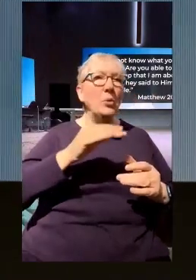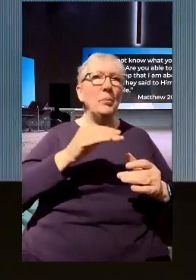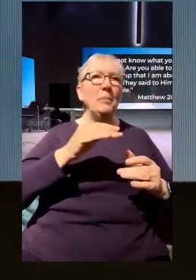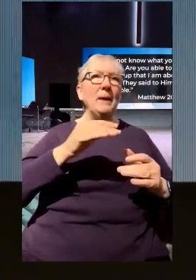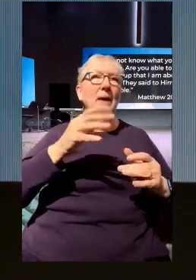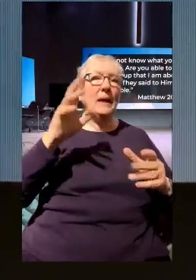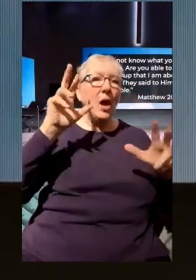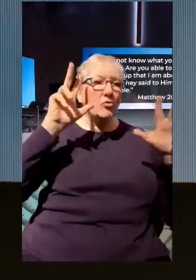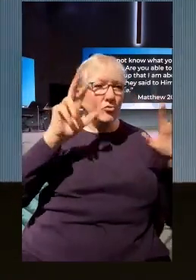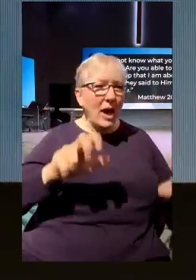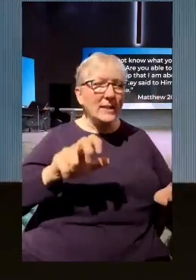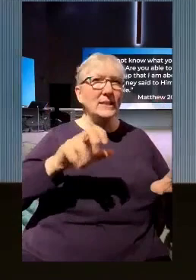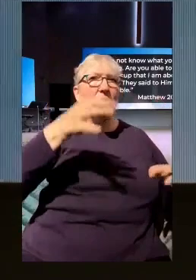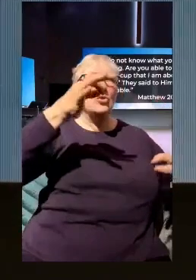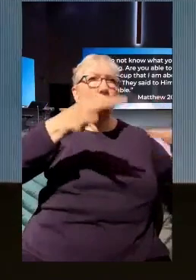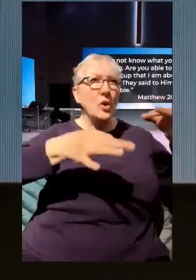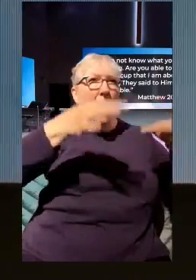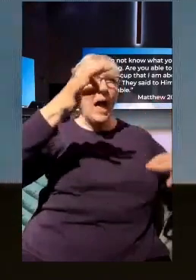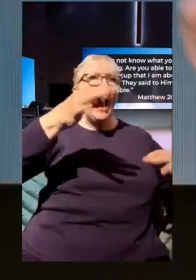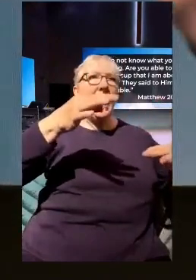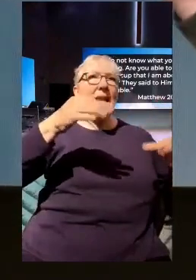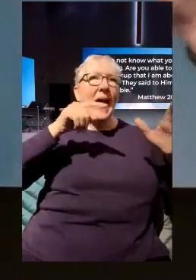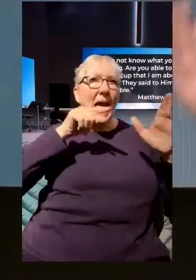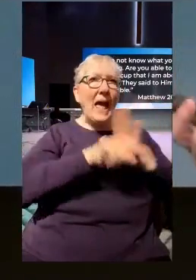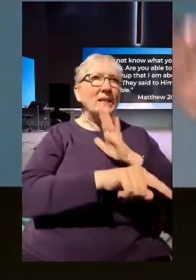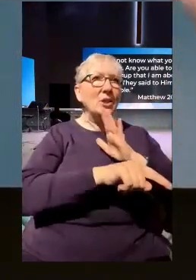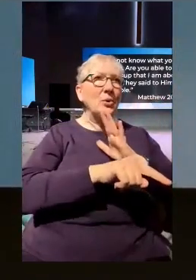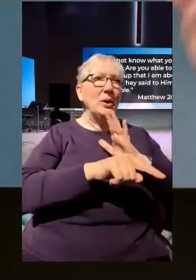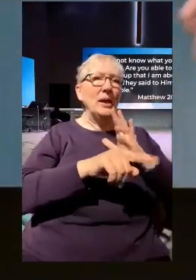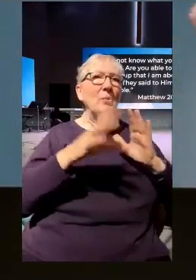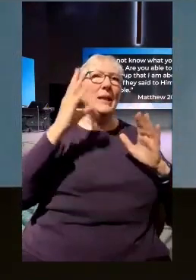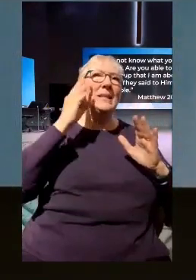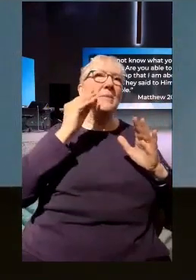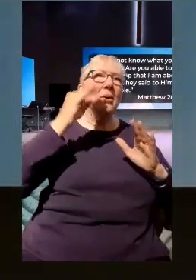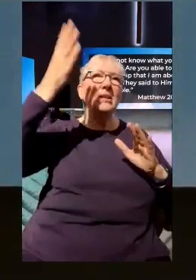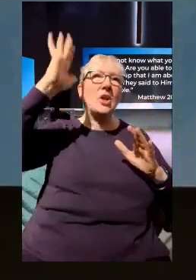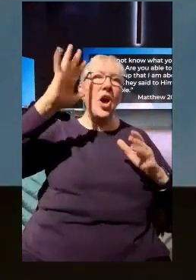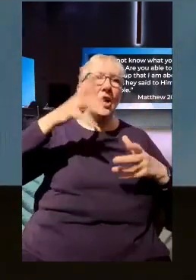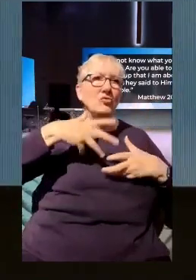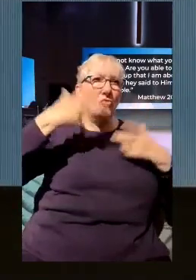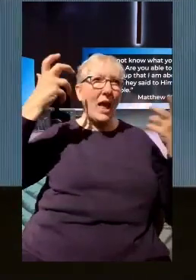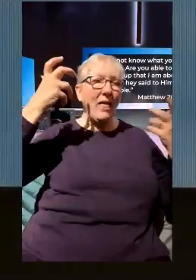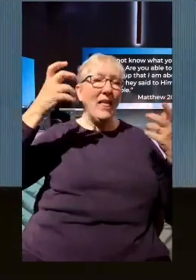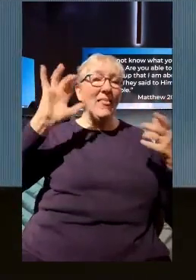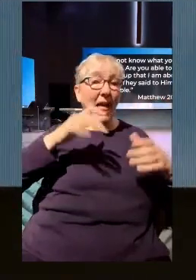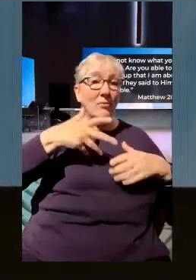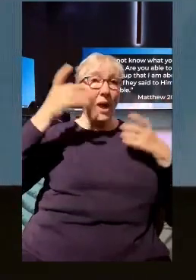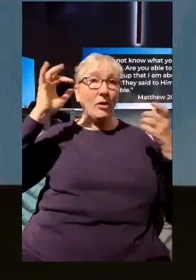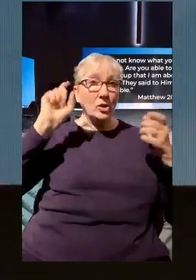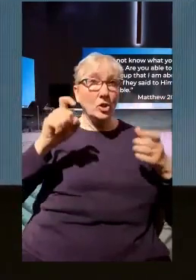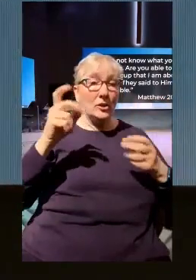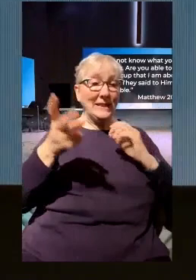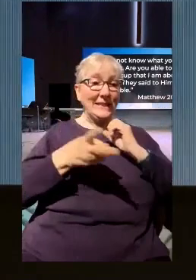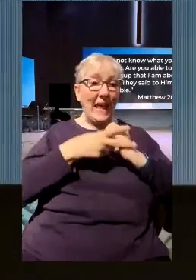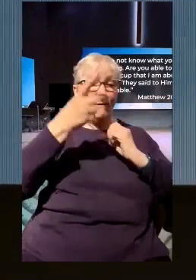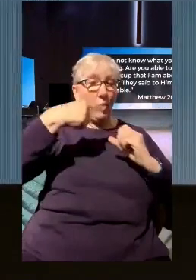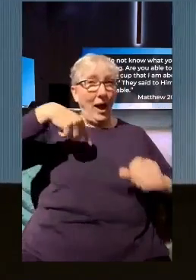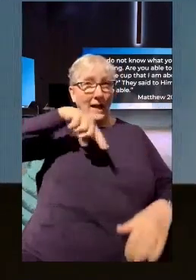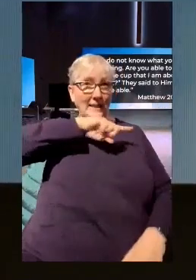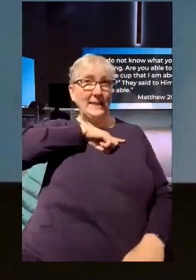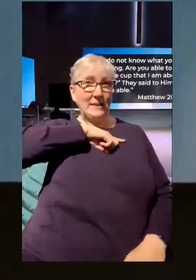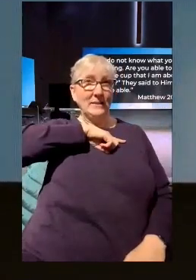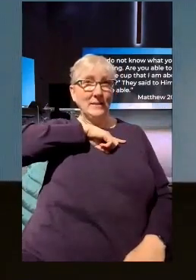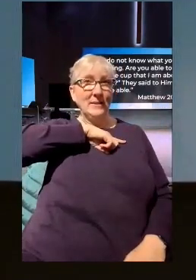process, he's going to experience the fury of God's wrath. It's the wrath that should be reserved for us.